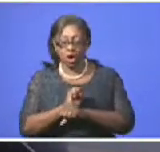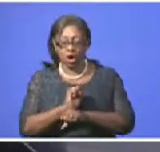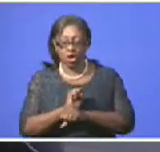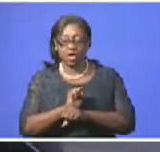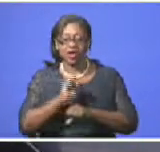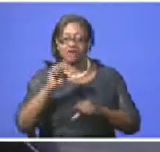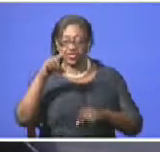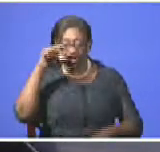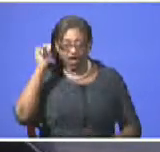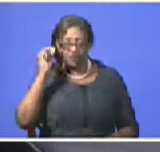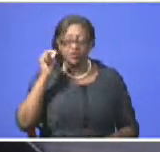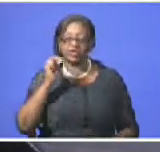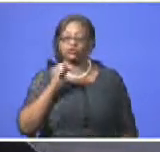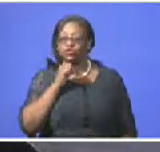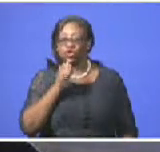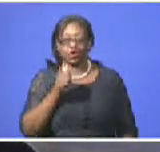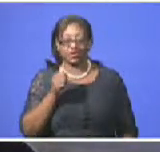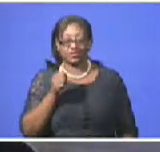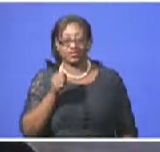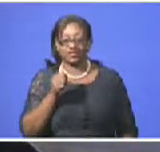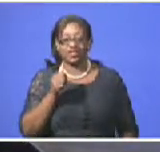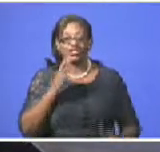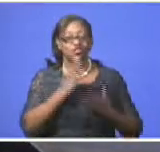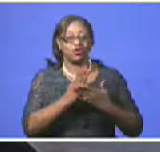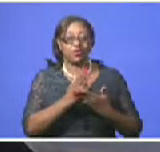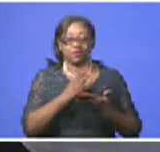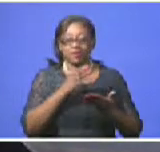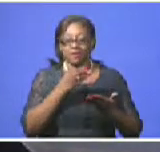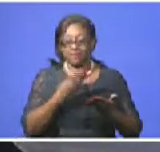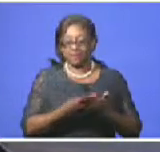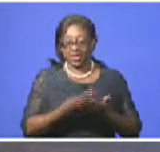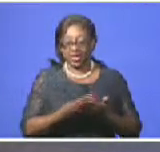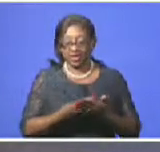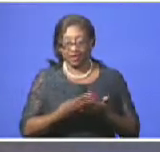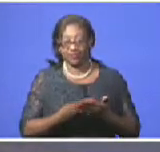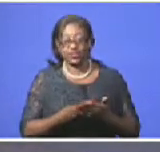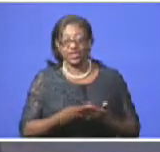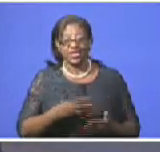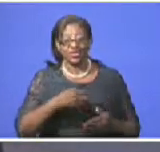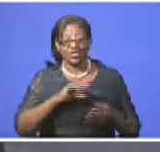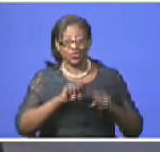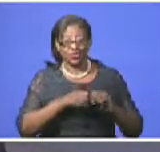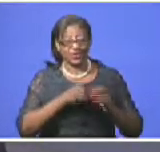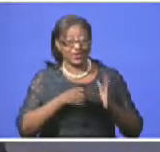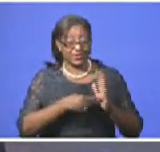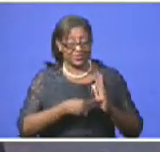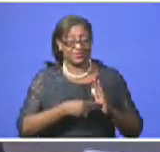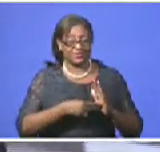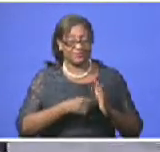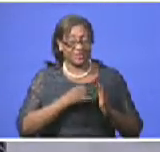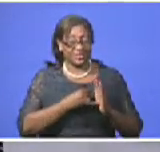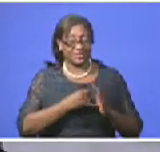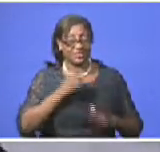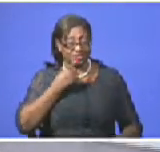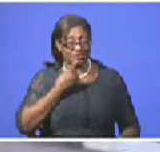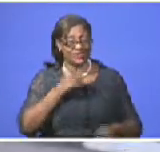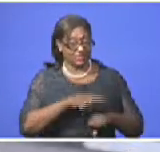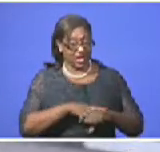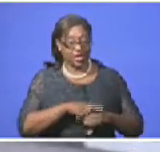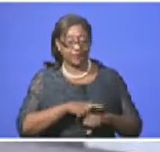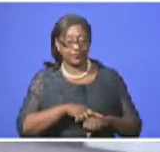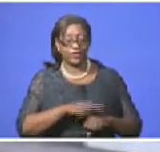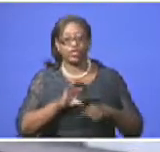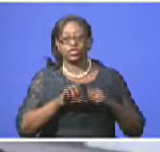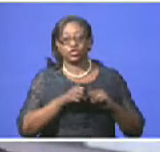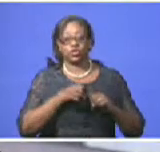time. We understand the seriousness of these times, and we just took the position that